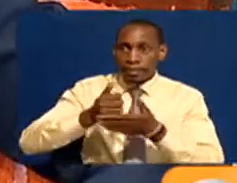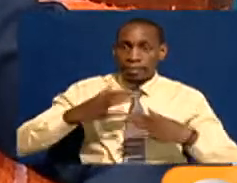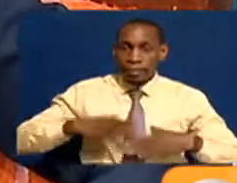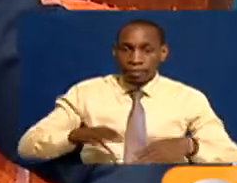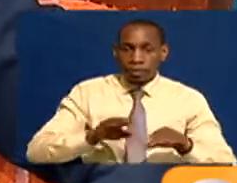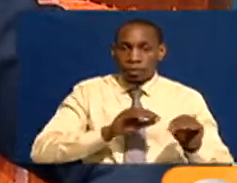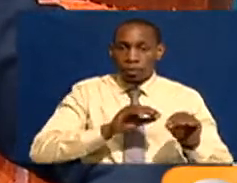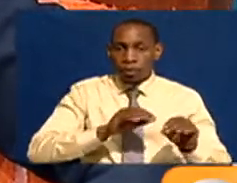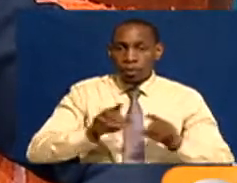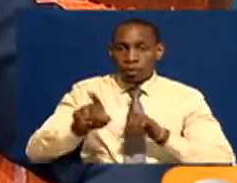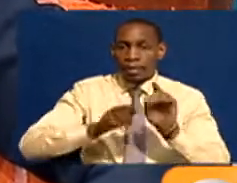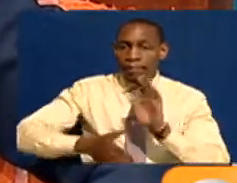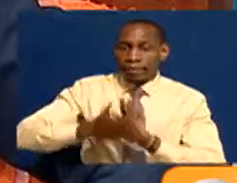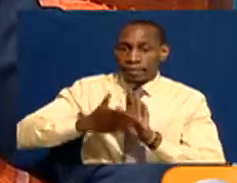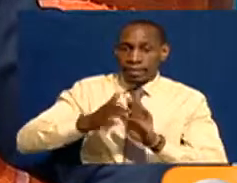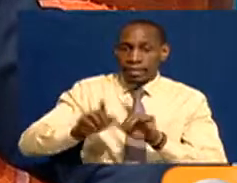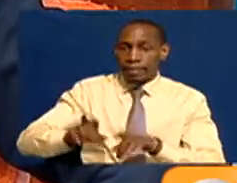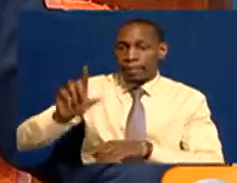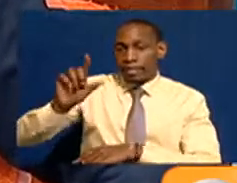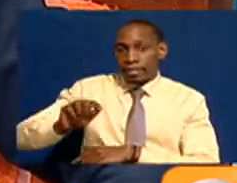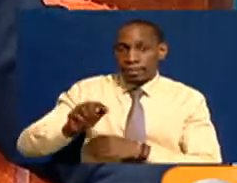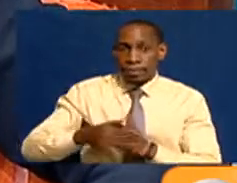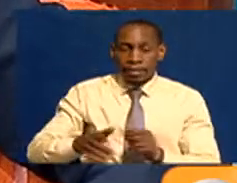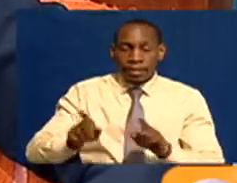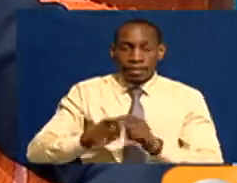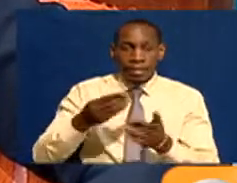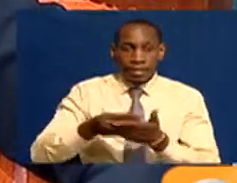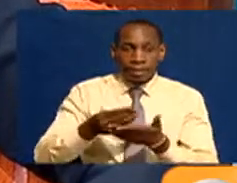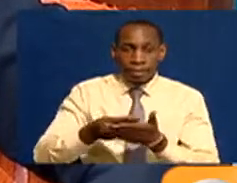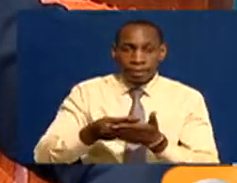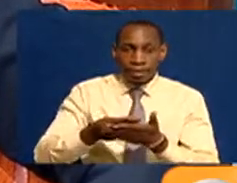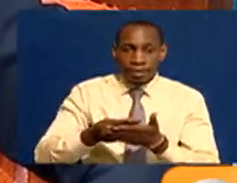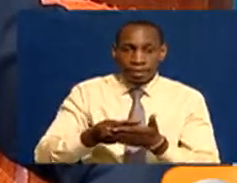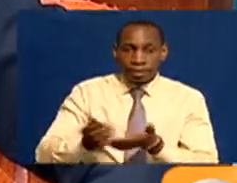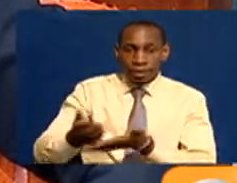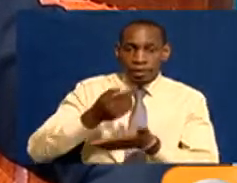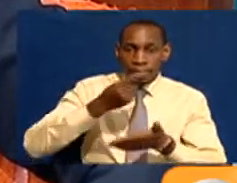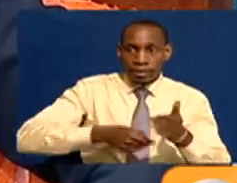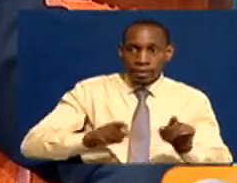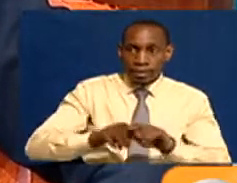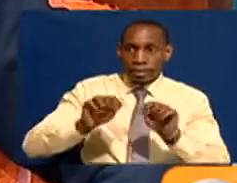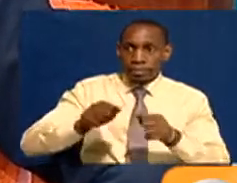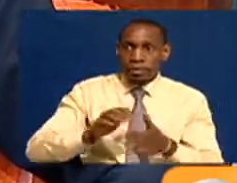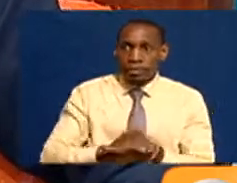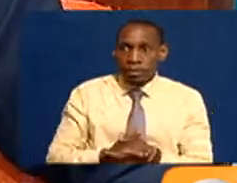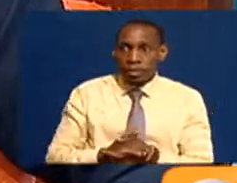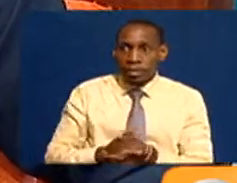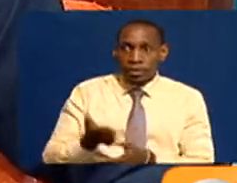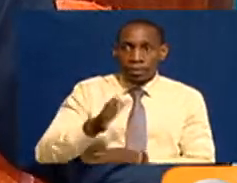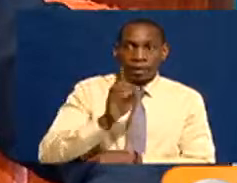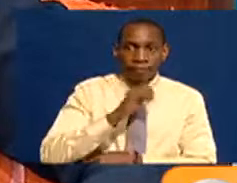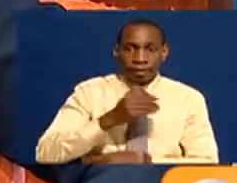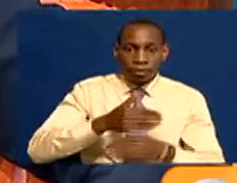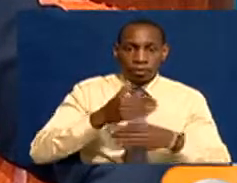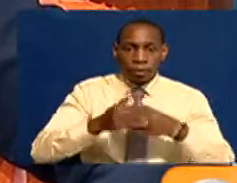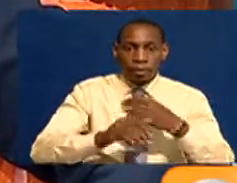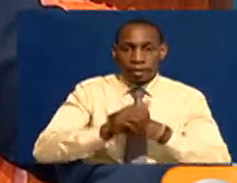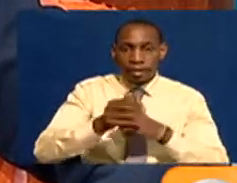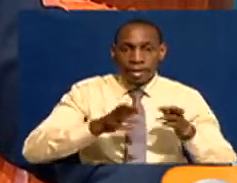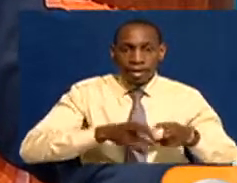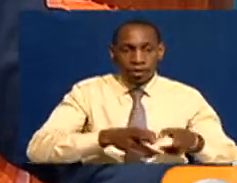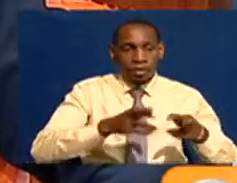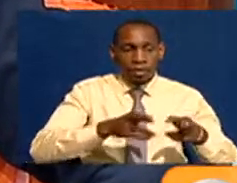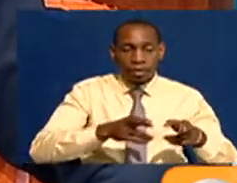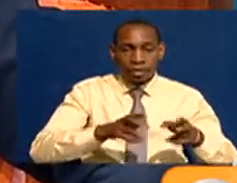move faster and become cheaper. So you make sure, and then the money that you get from the tolling can be able then to be returned back to construct better roads